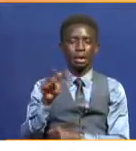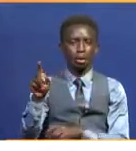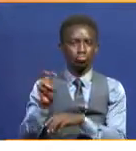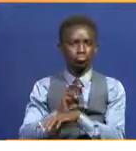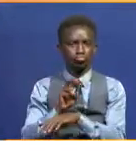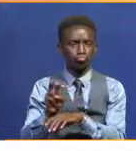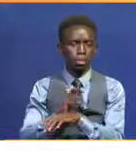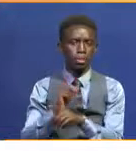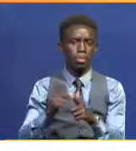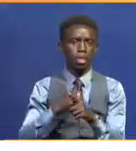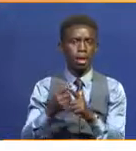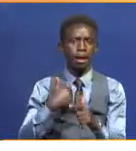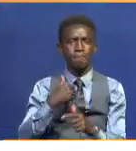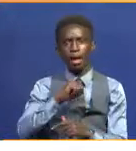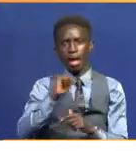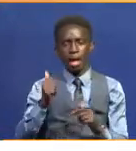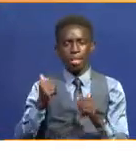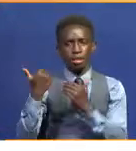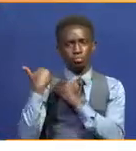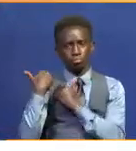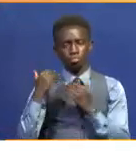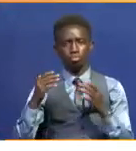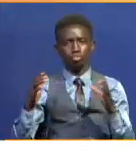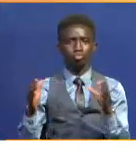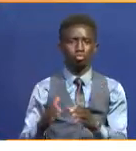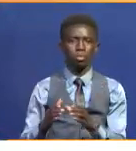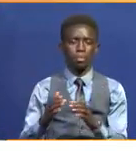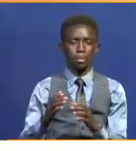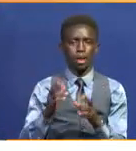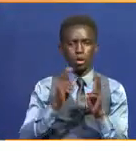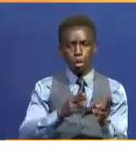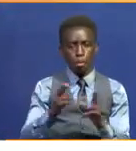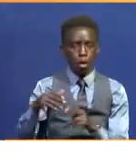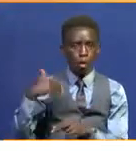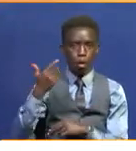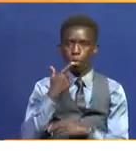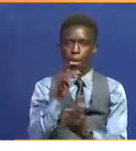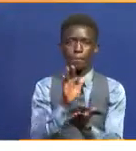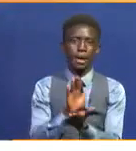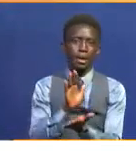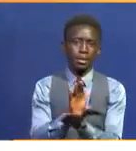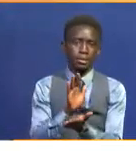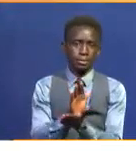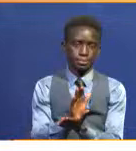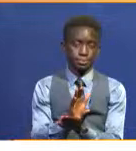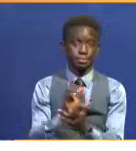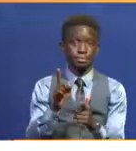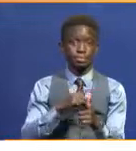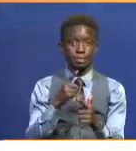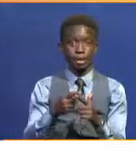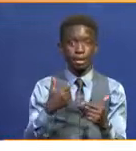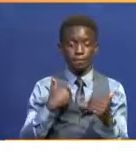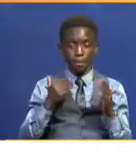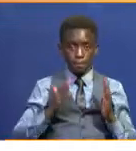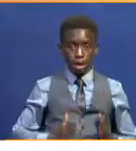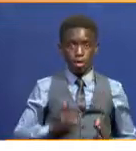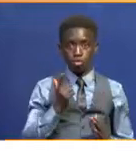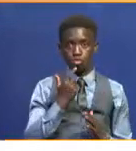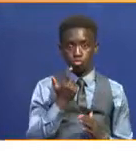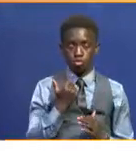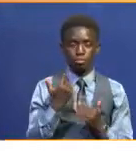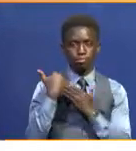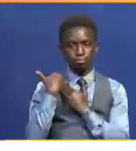you have a trustee who is an oversight body, normally they're banks. Then you have a custodian who actually holds the assets of